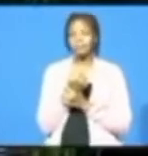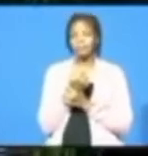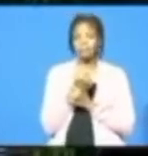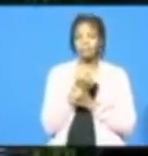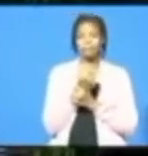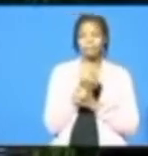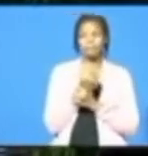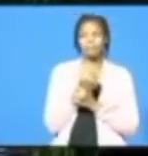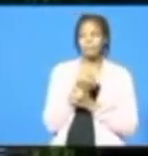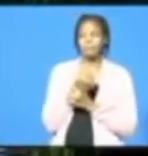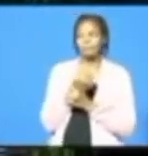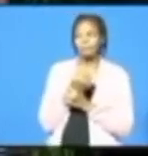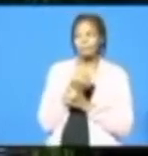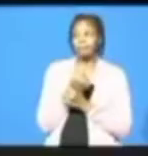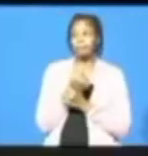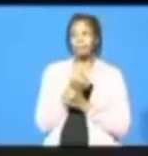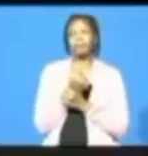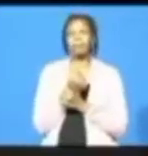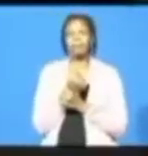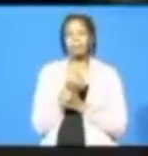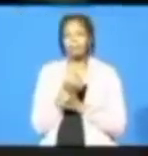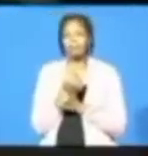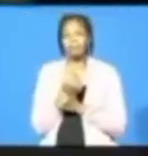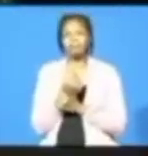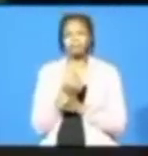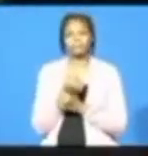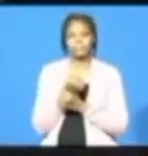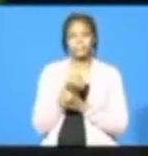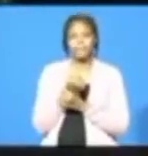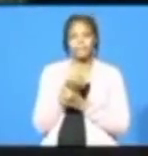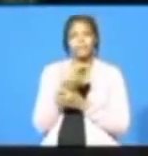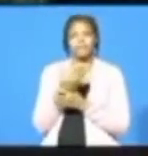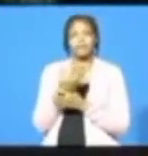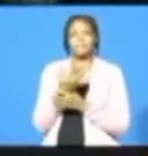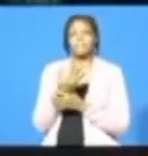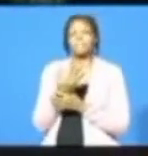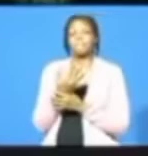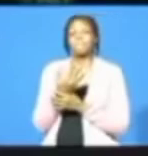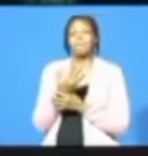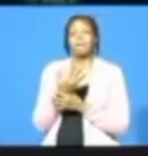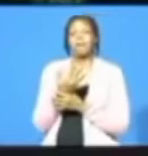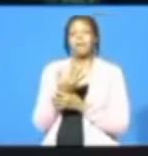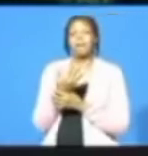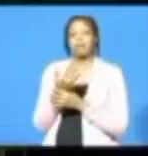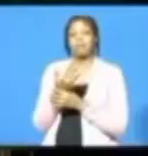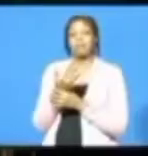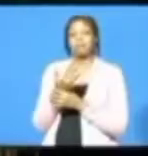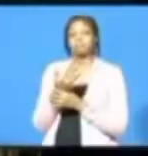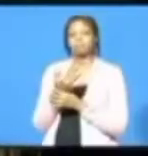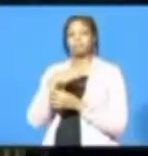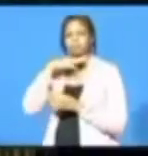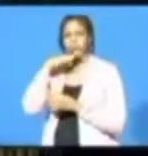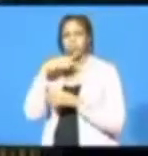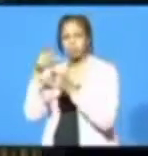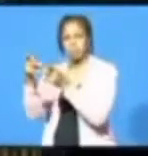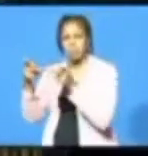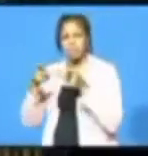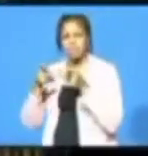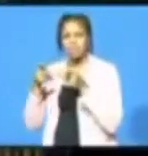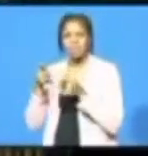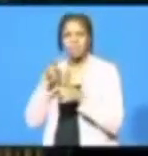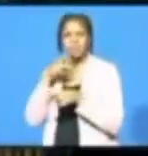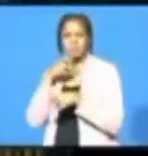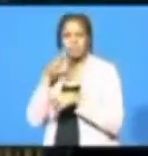signify the polluted word that is being